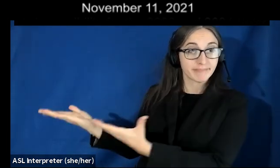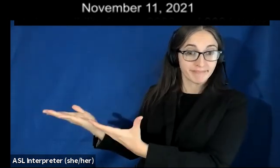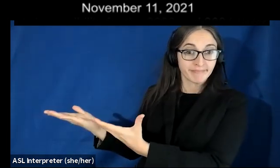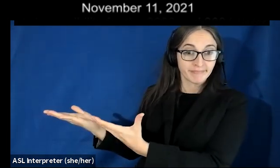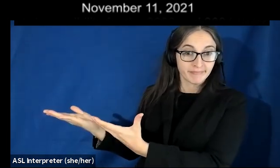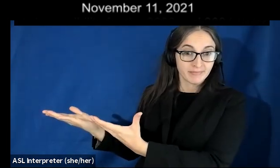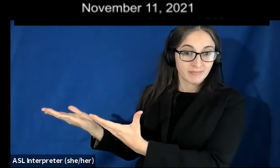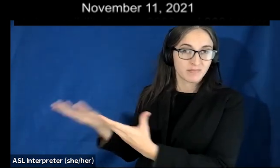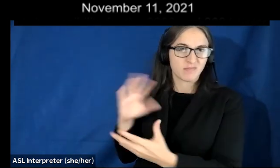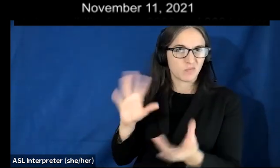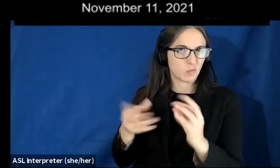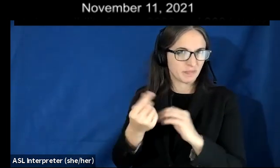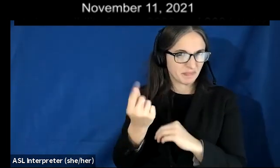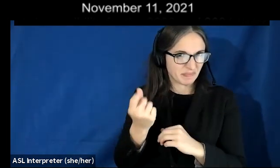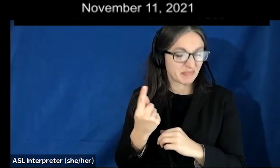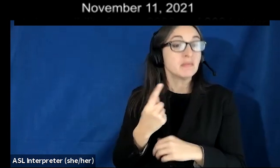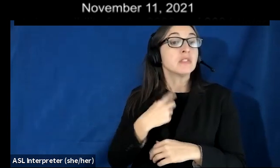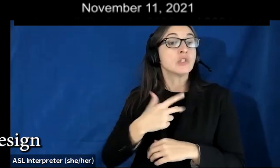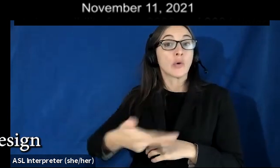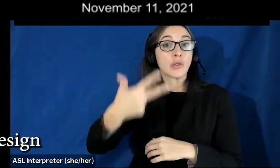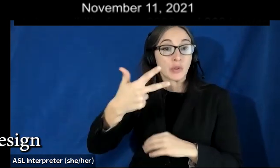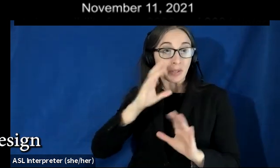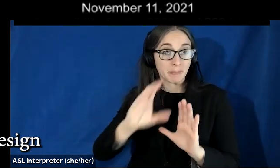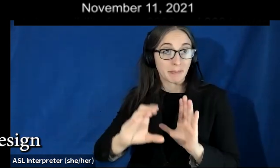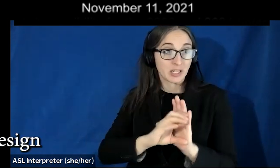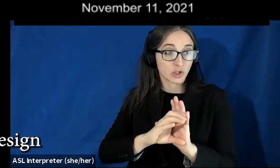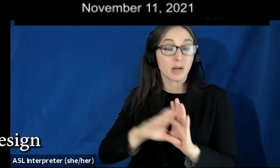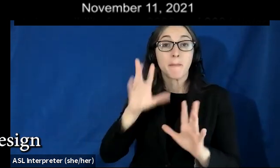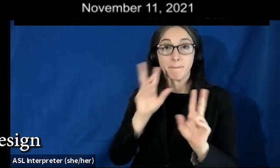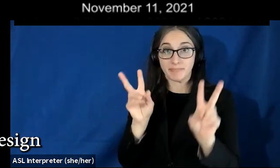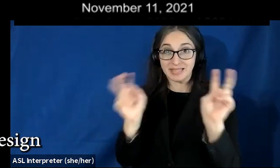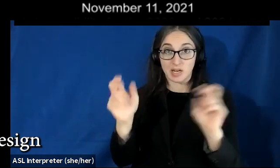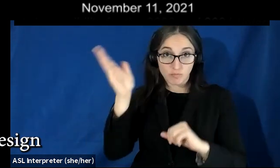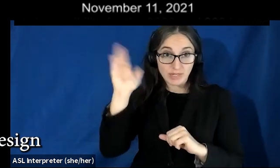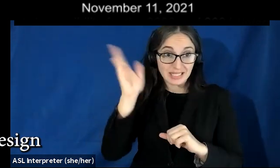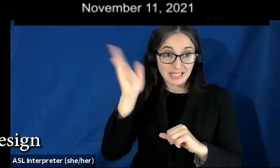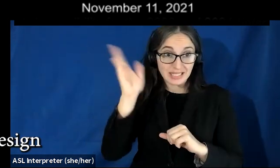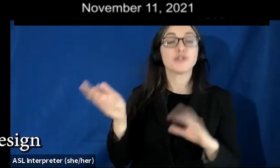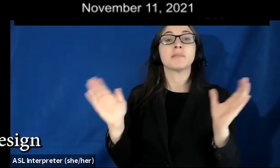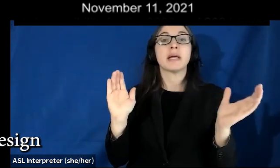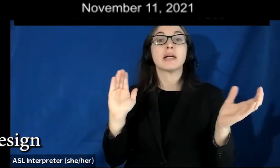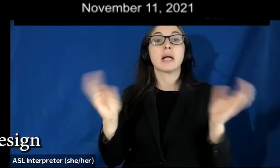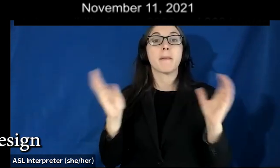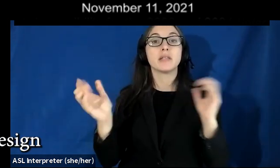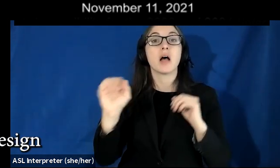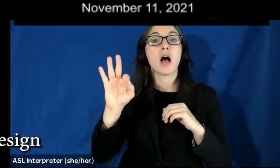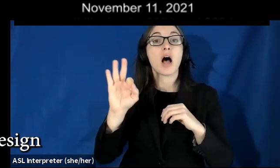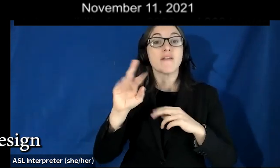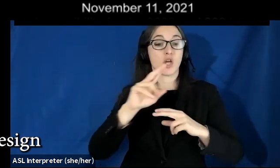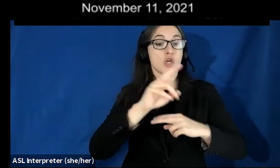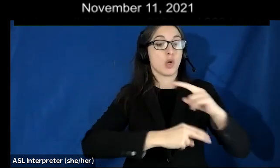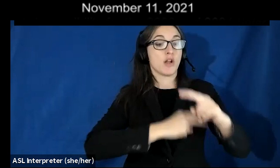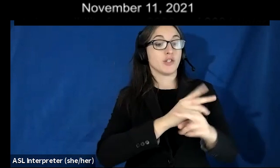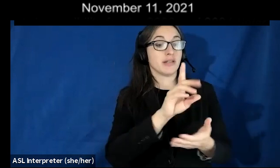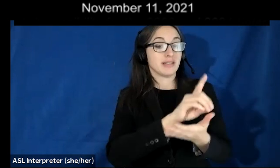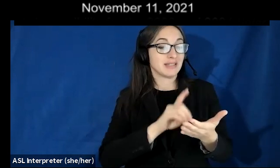3 pictures, and the title of my presentation on the screen: Comparison of Universal Design and Individual